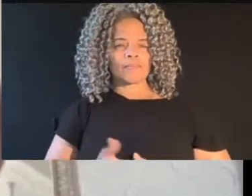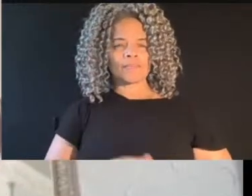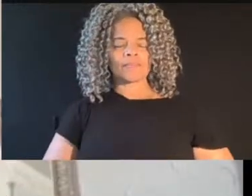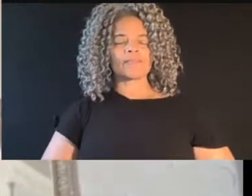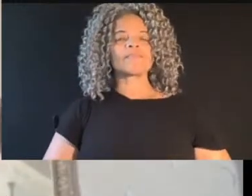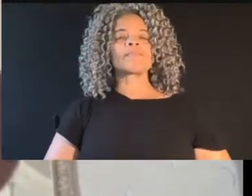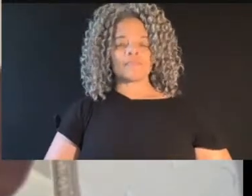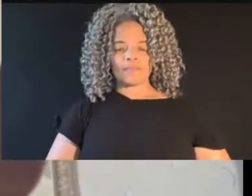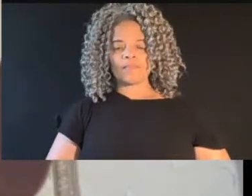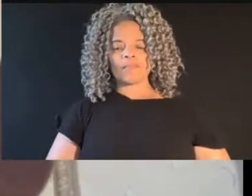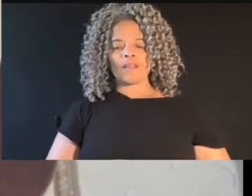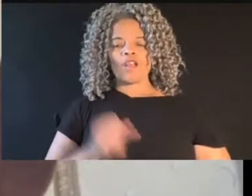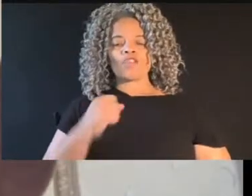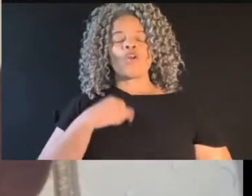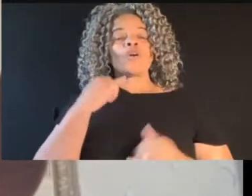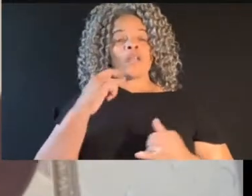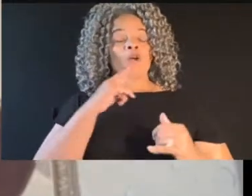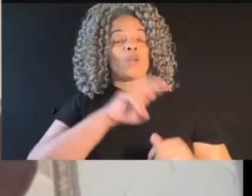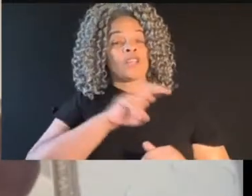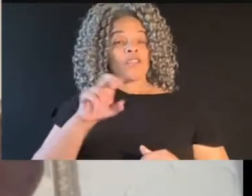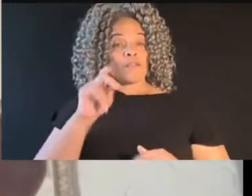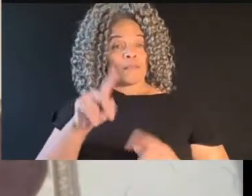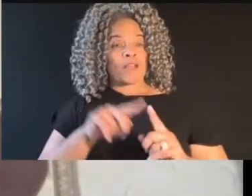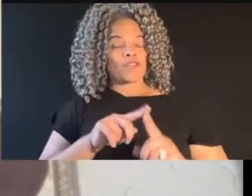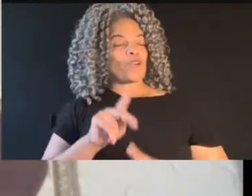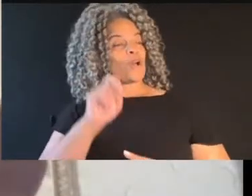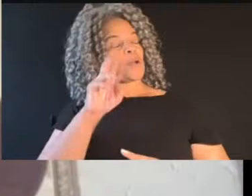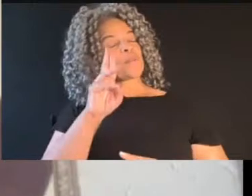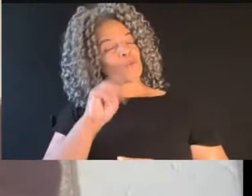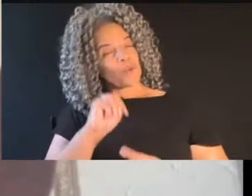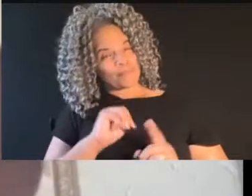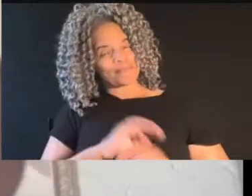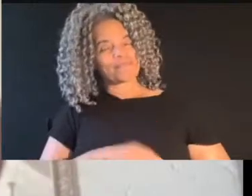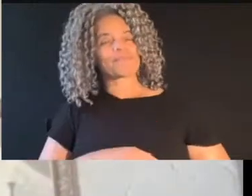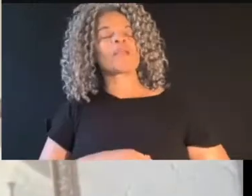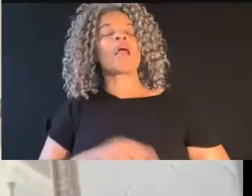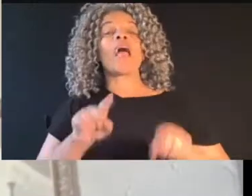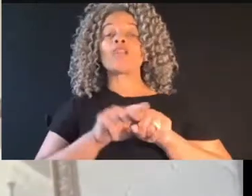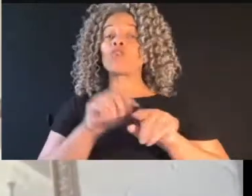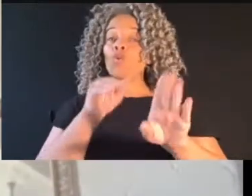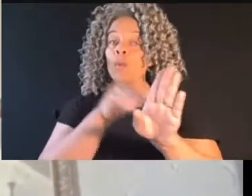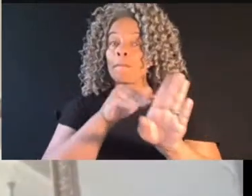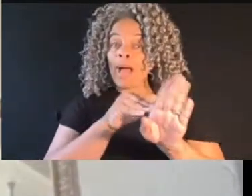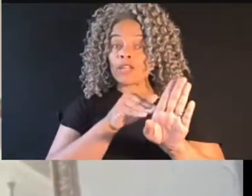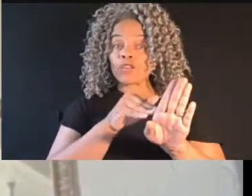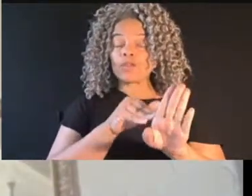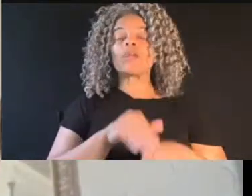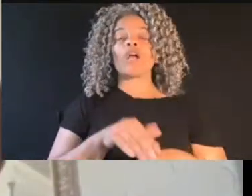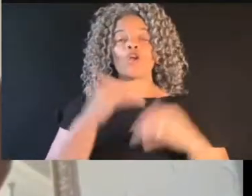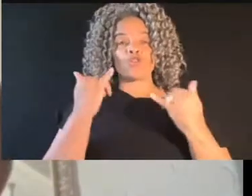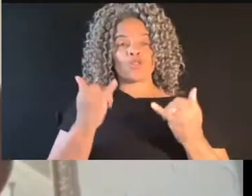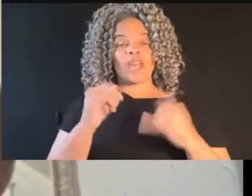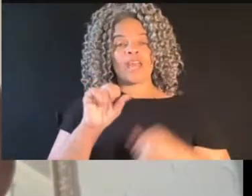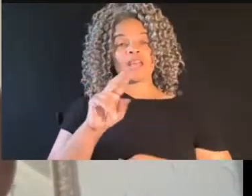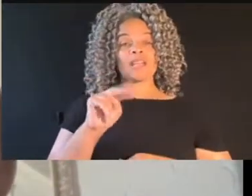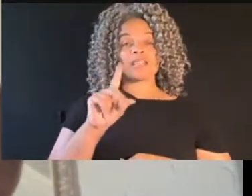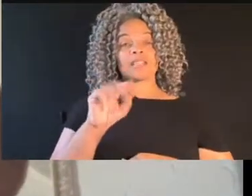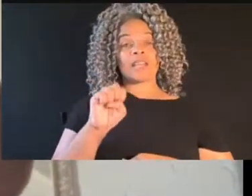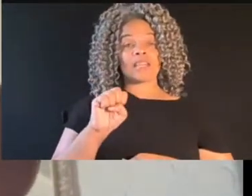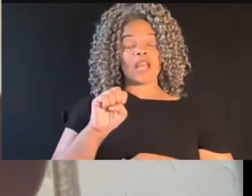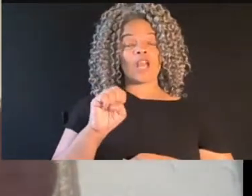So we're going to shift back to our program. As a reminder, today's Sunday sermon is